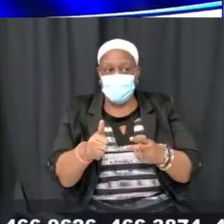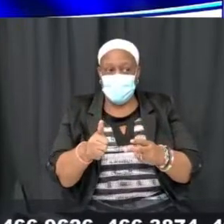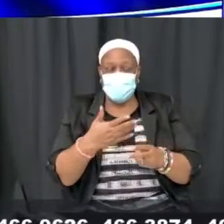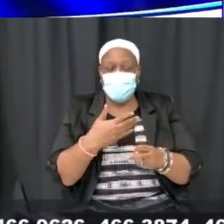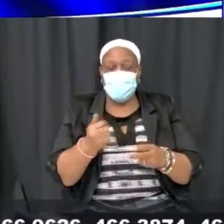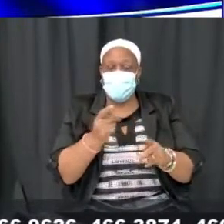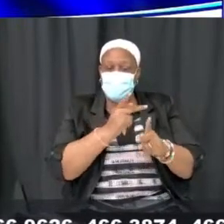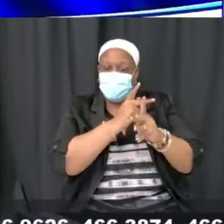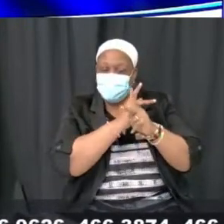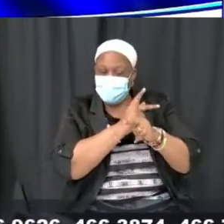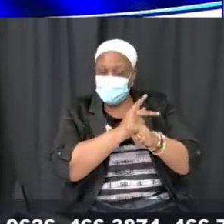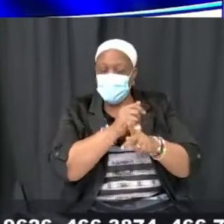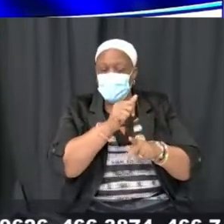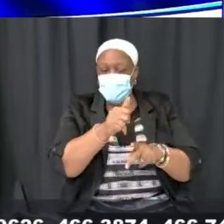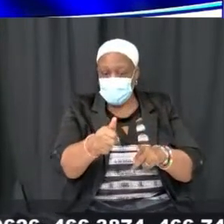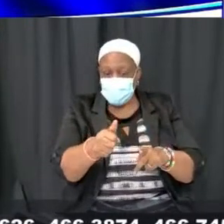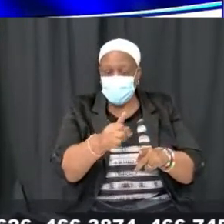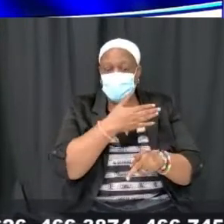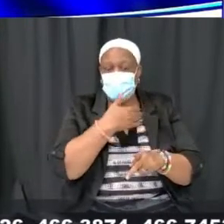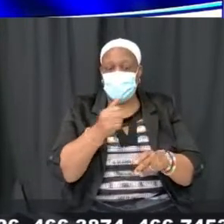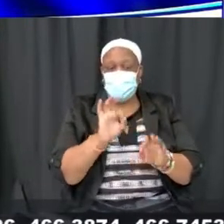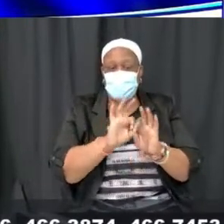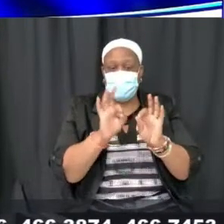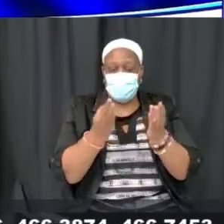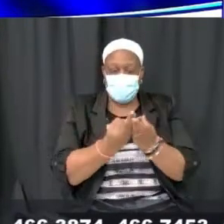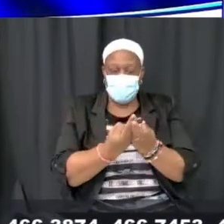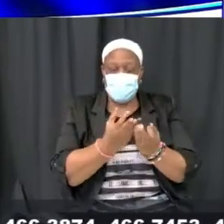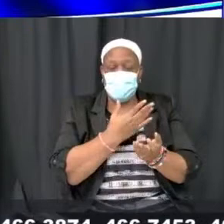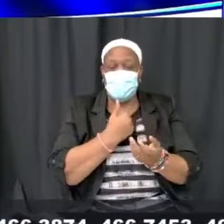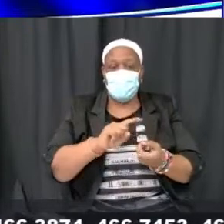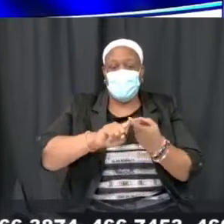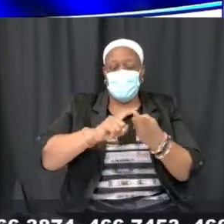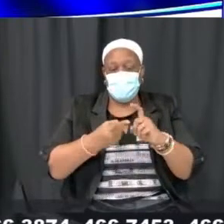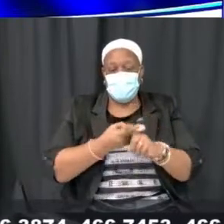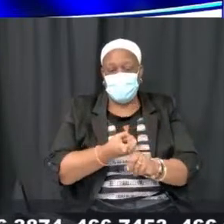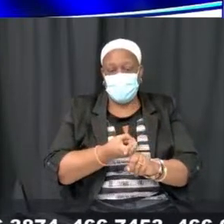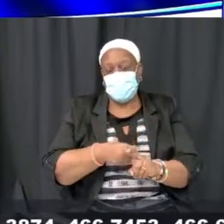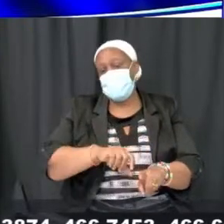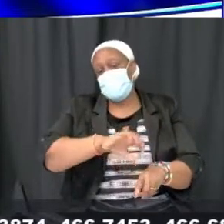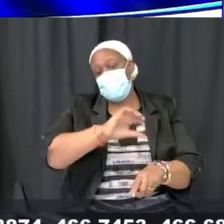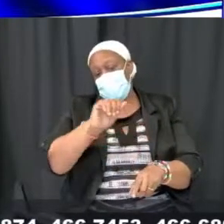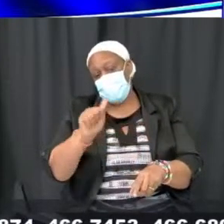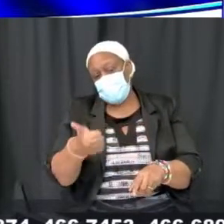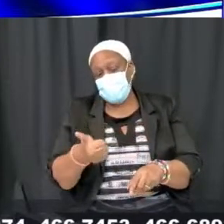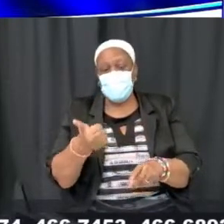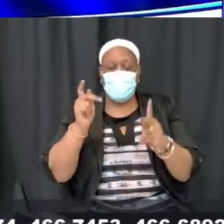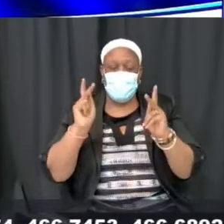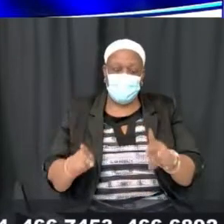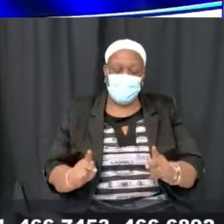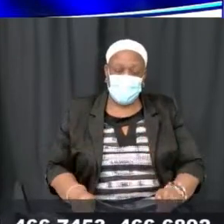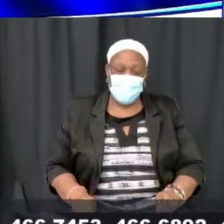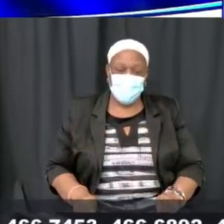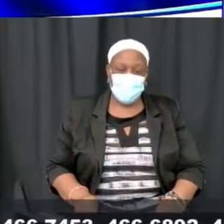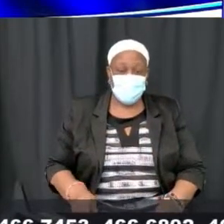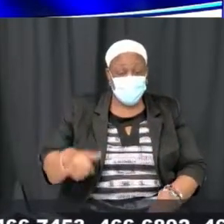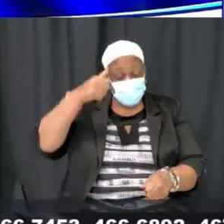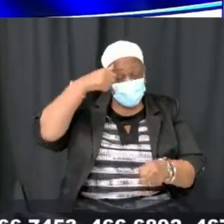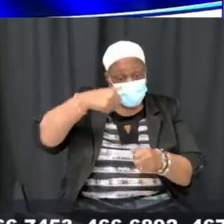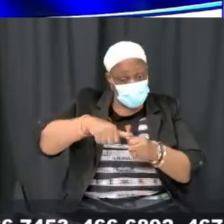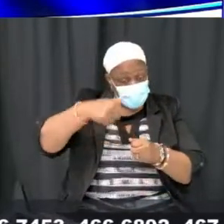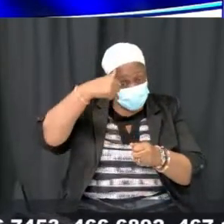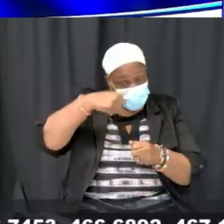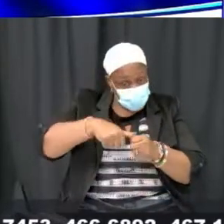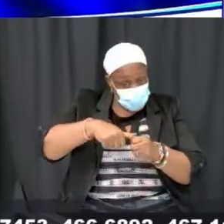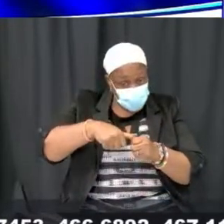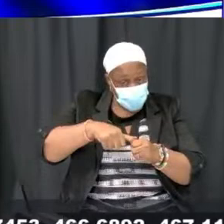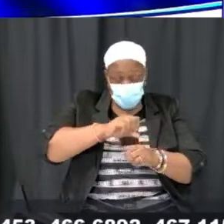and protection of your loved ones, friends, and fellow citizens. Remember, nobody is safe